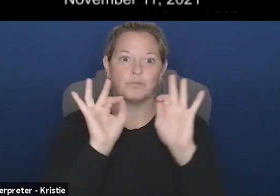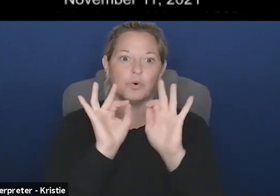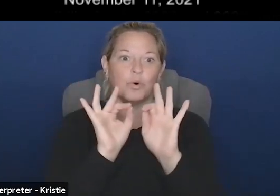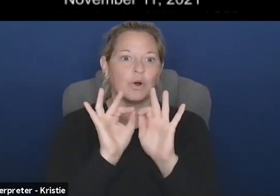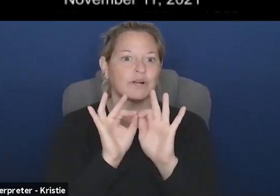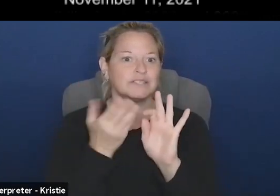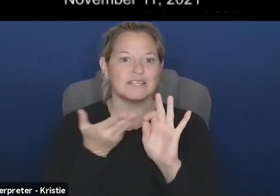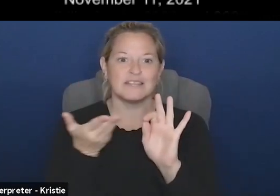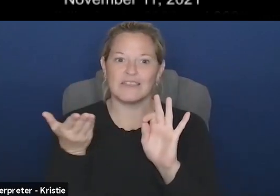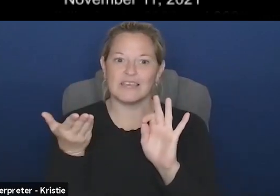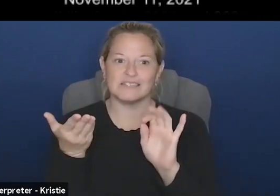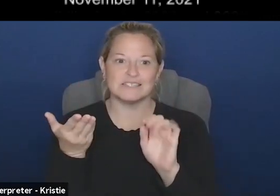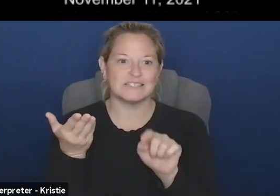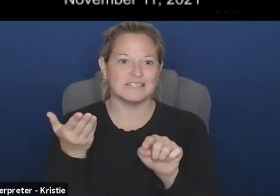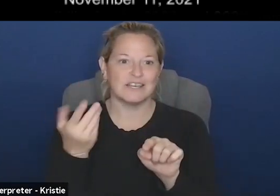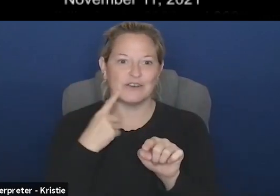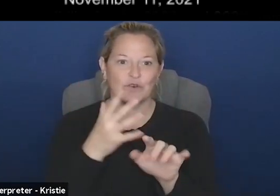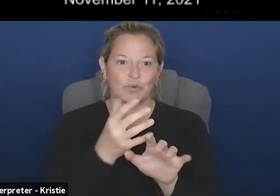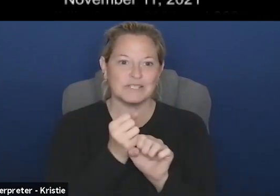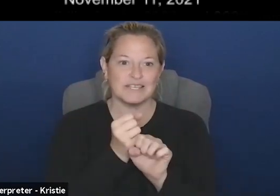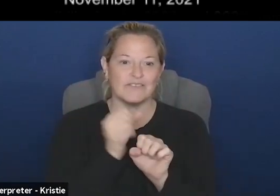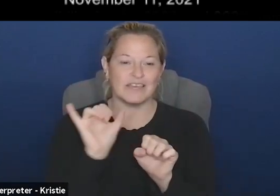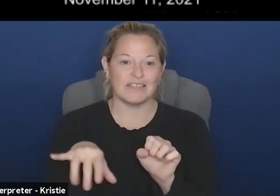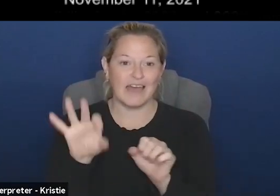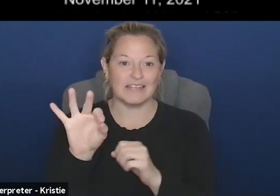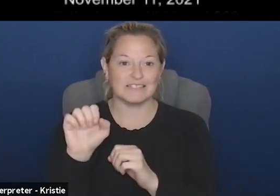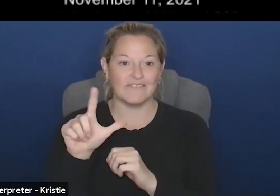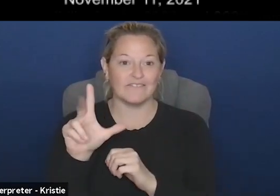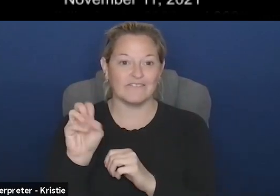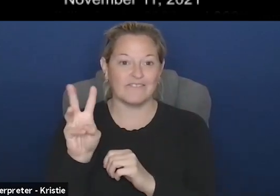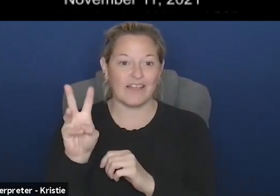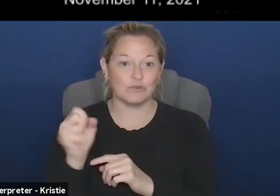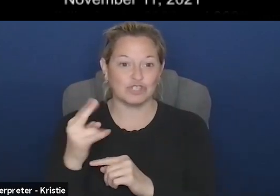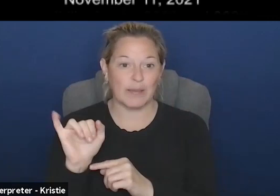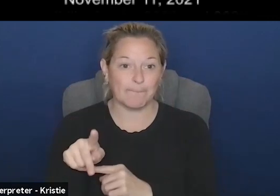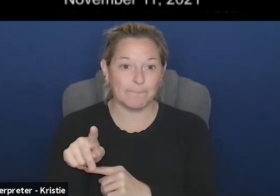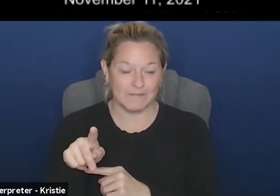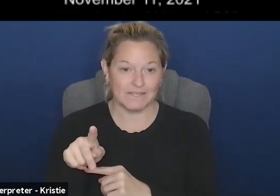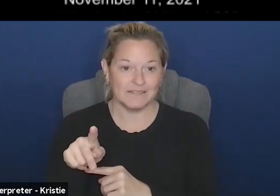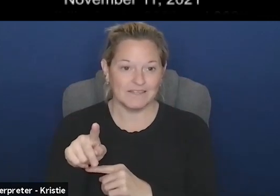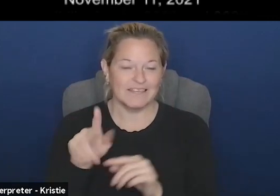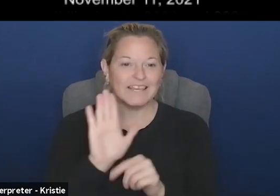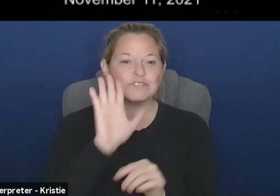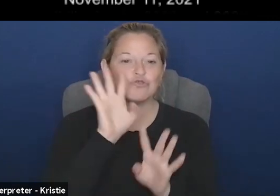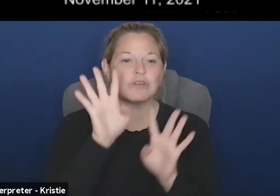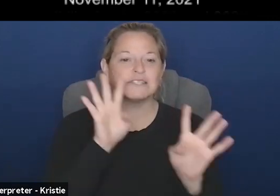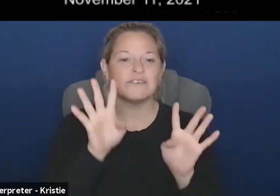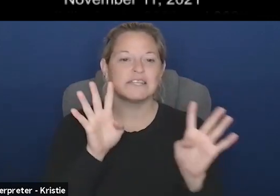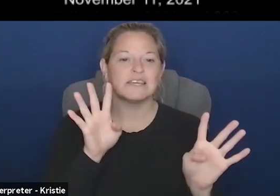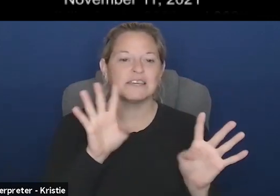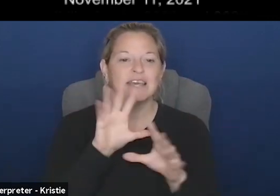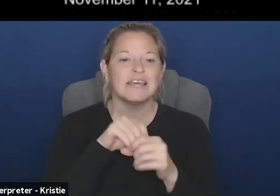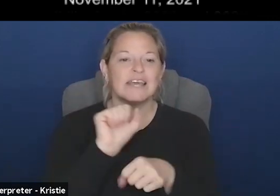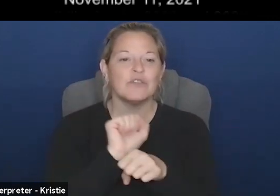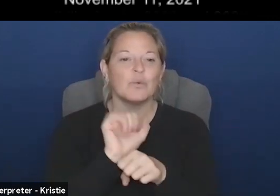for receiving one of these fellowships is creativity in the work that you do. And I think